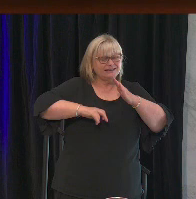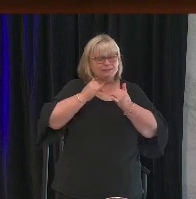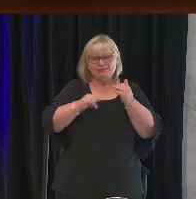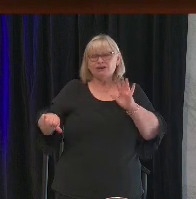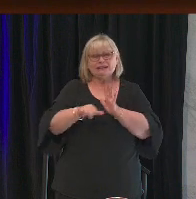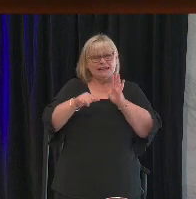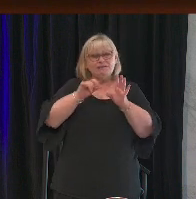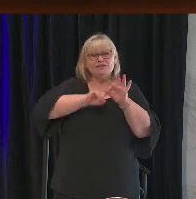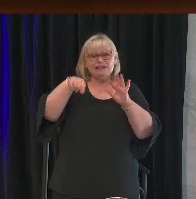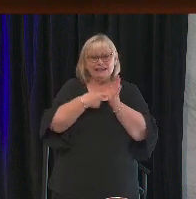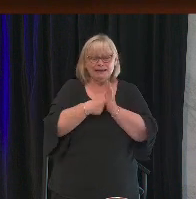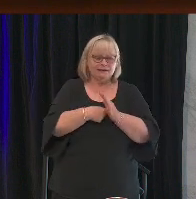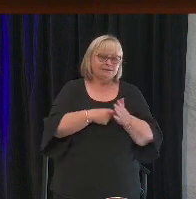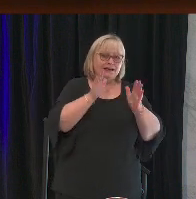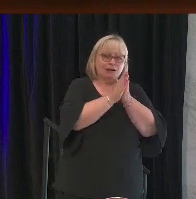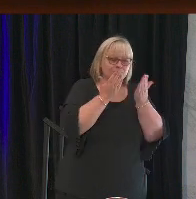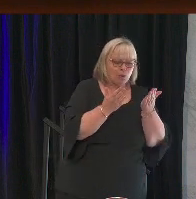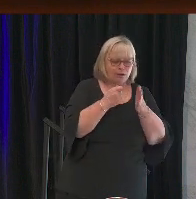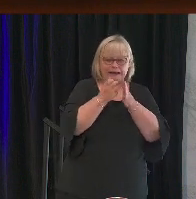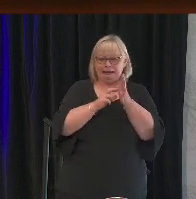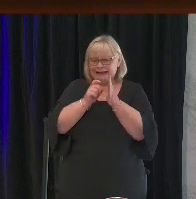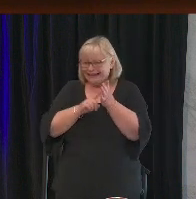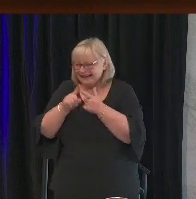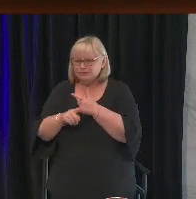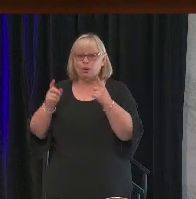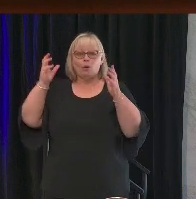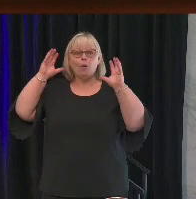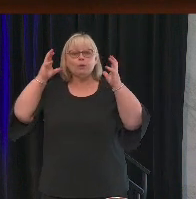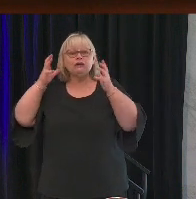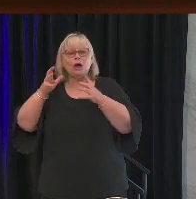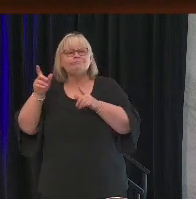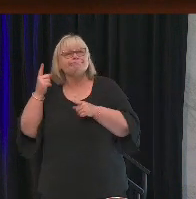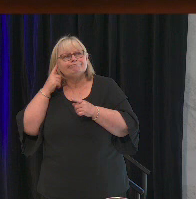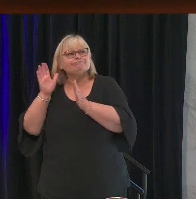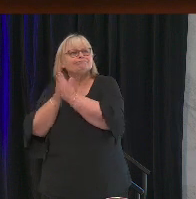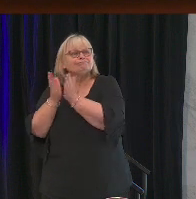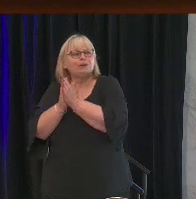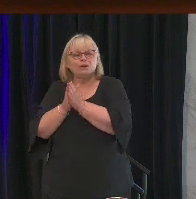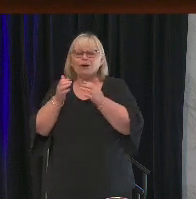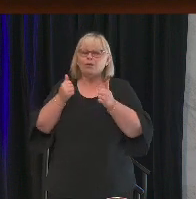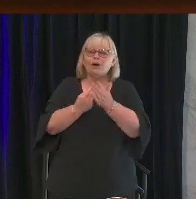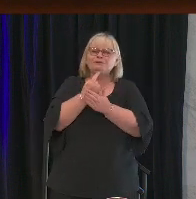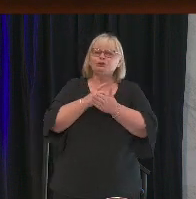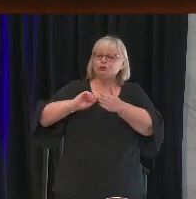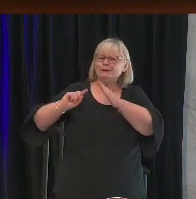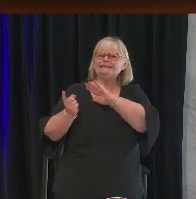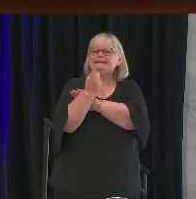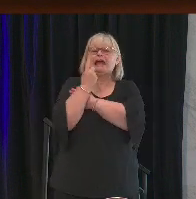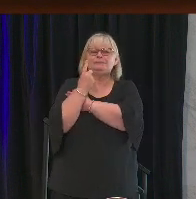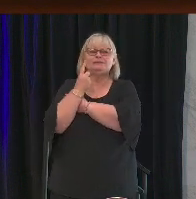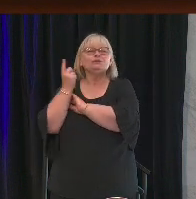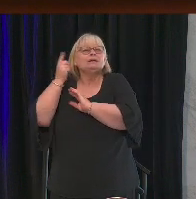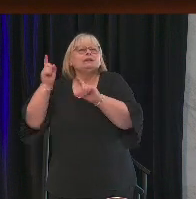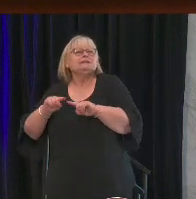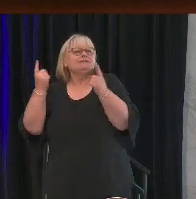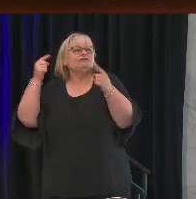A book, a Kindle, an audio book, has been the perfect retreat to escape into another world, to savour a different time